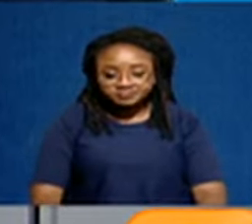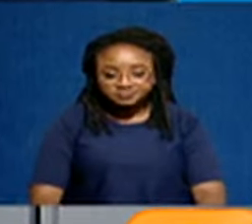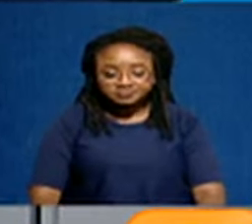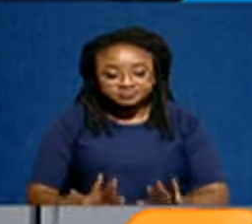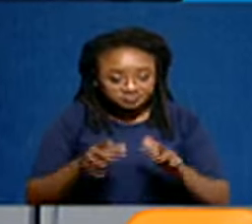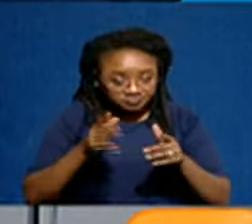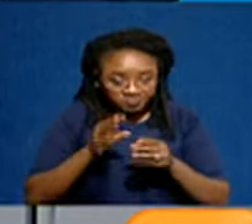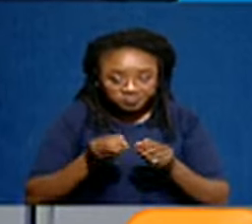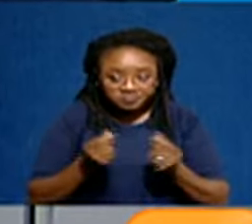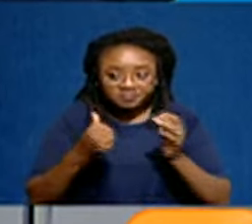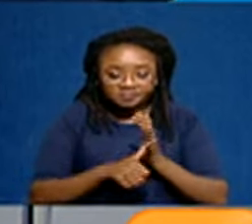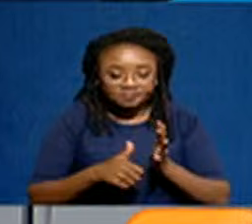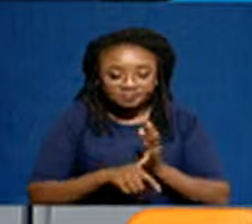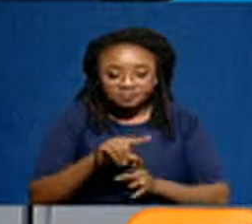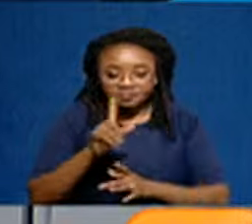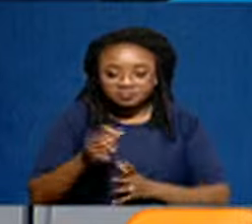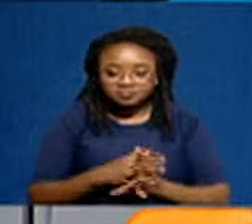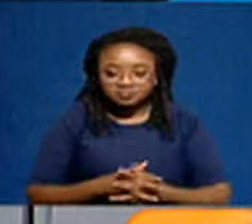You know,